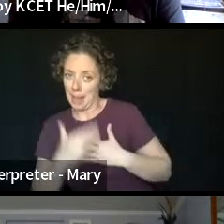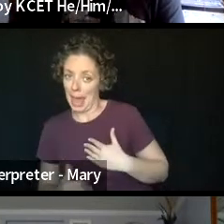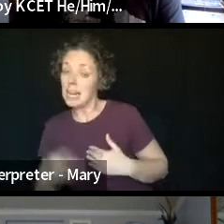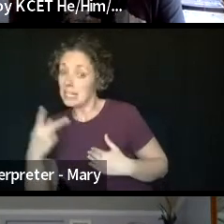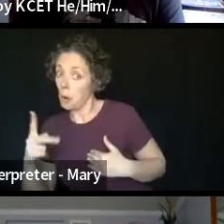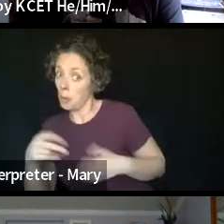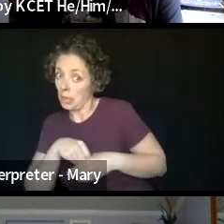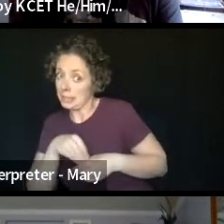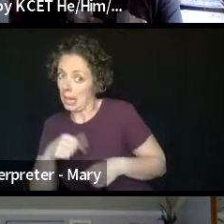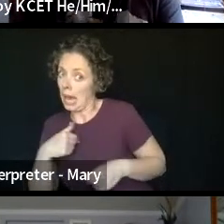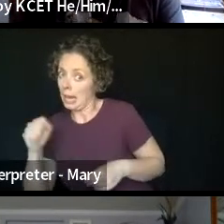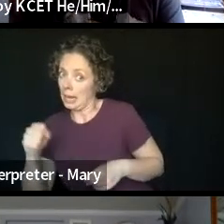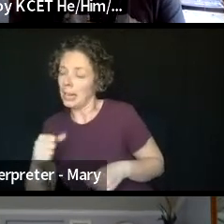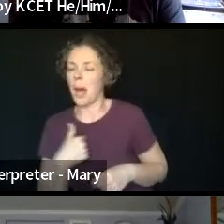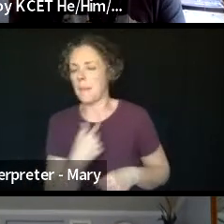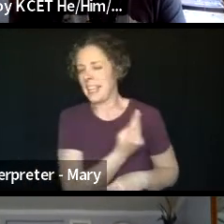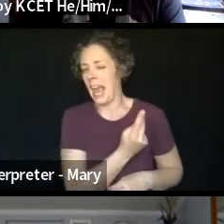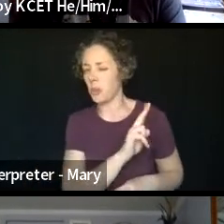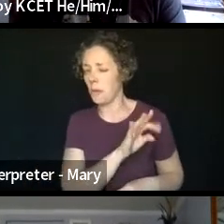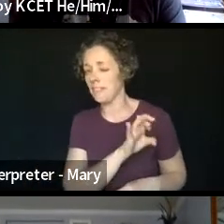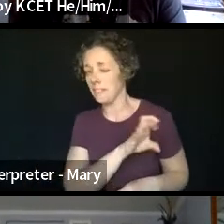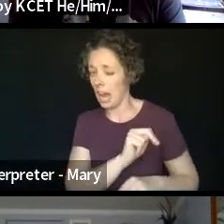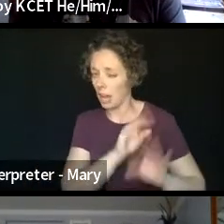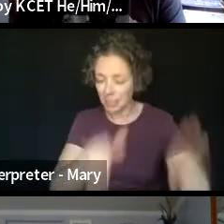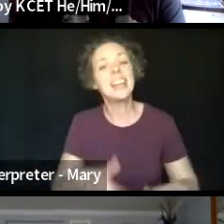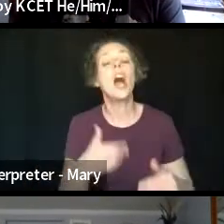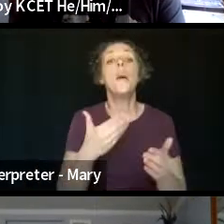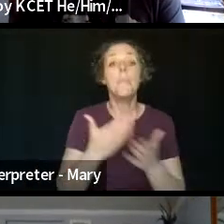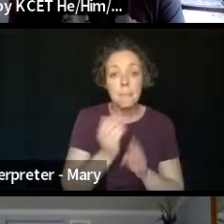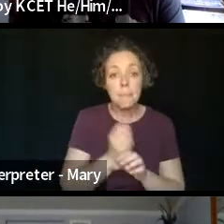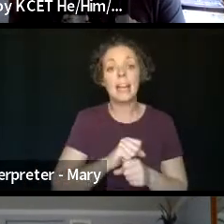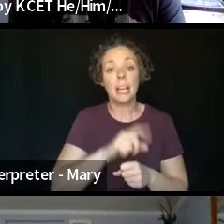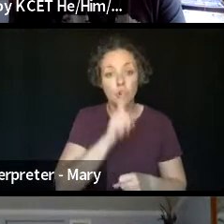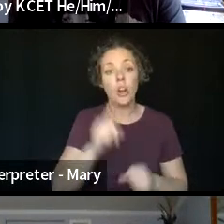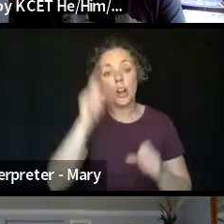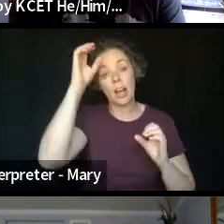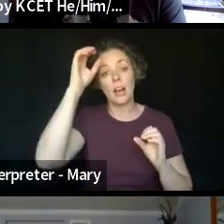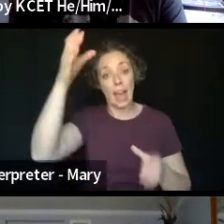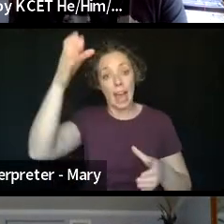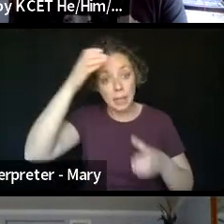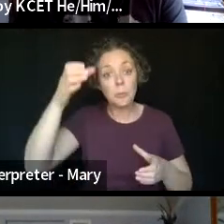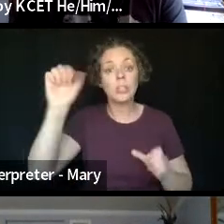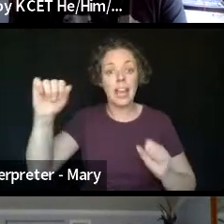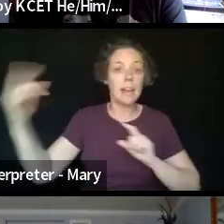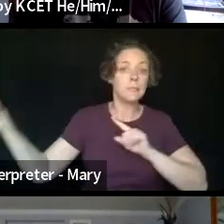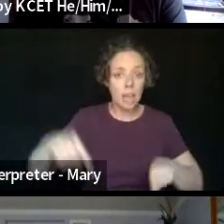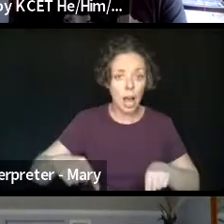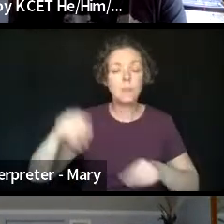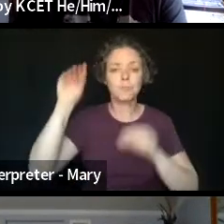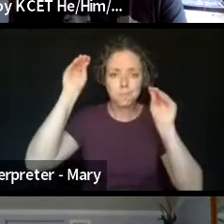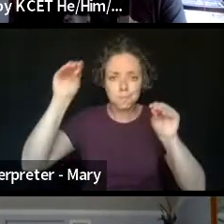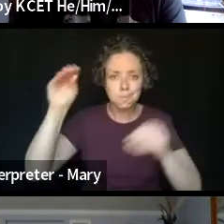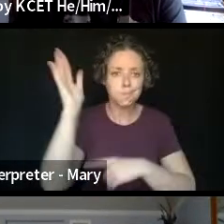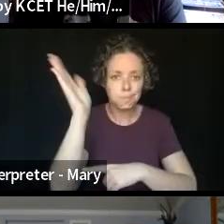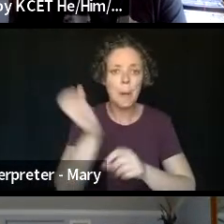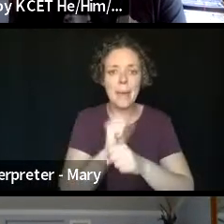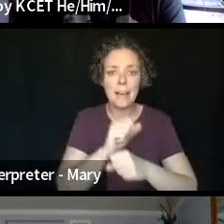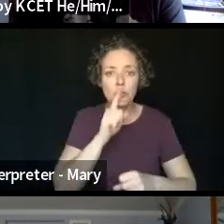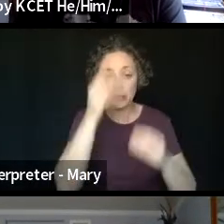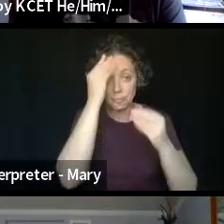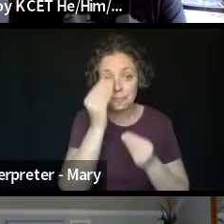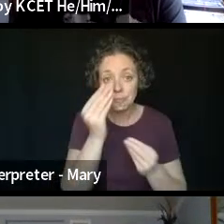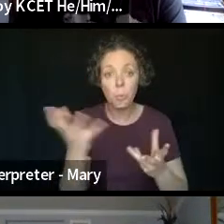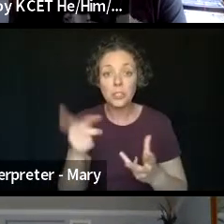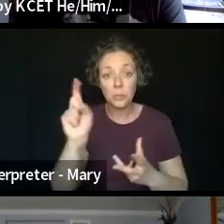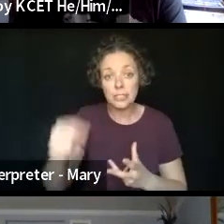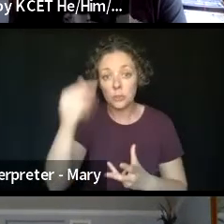And so bringing those experts in that can make sure that they can educate you to where you need to be and to have in there. But I think those are the things, is building out